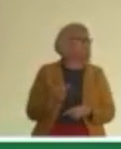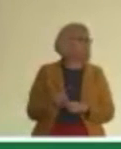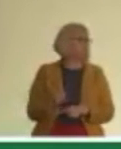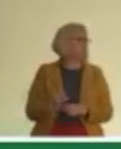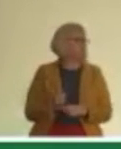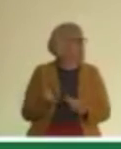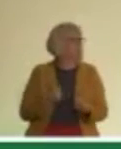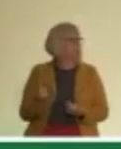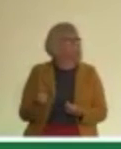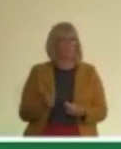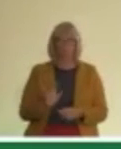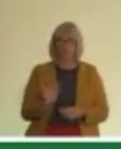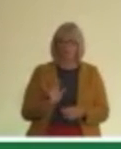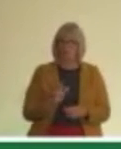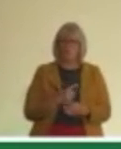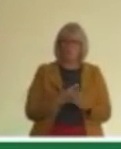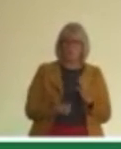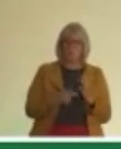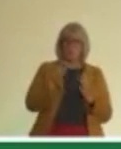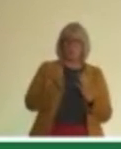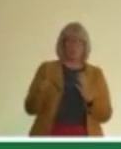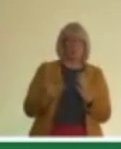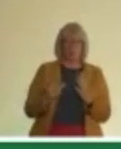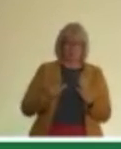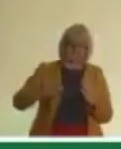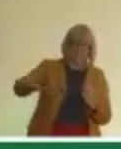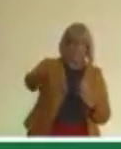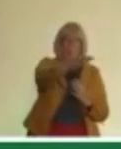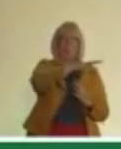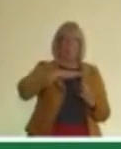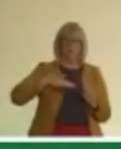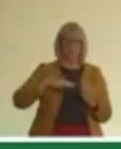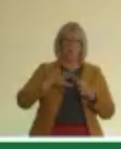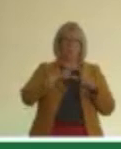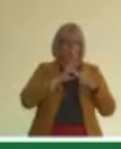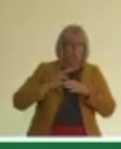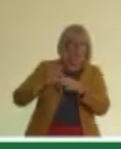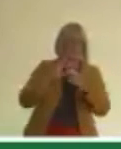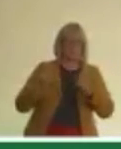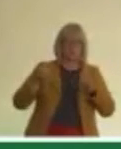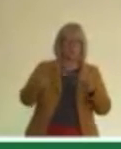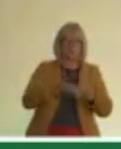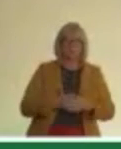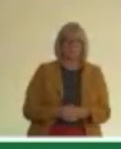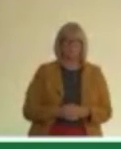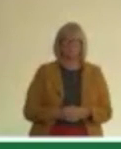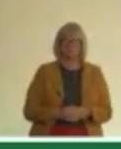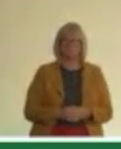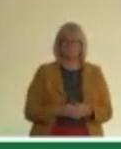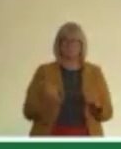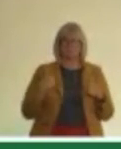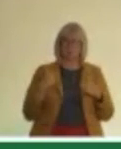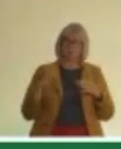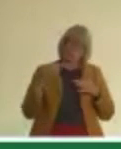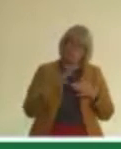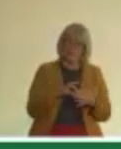people. This is all of us. This is our collective contribution, and we are connected to a global movement, and our moment